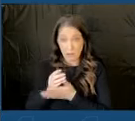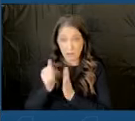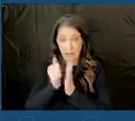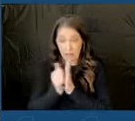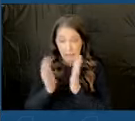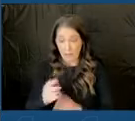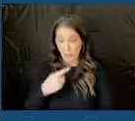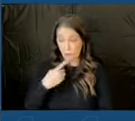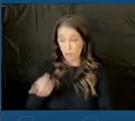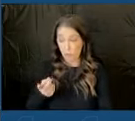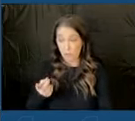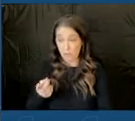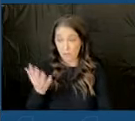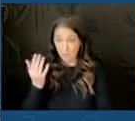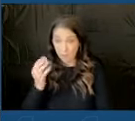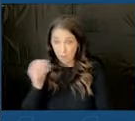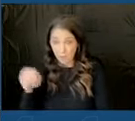we used to say, a blizzard day.